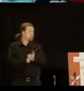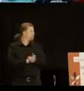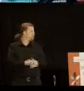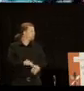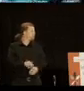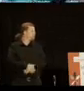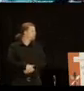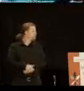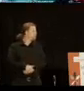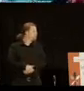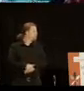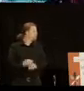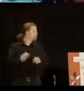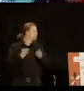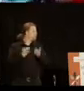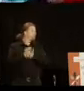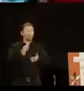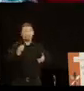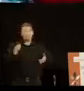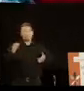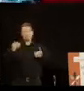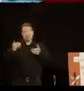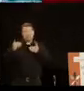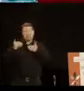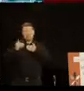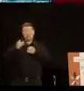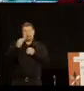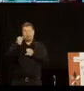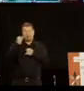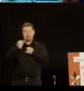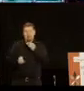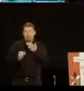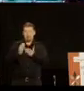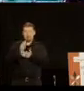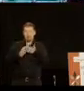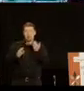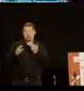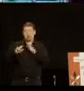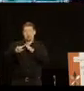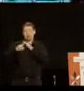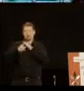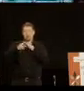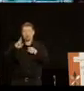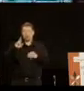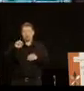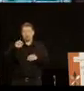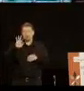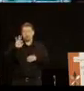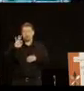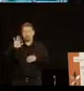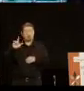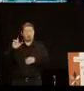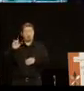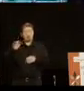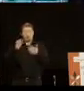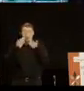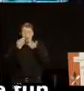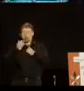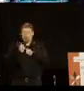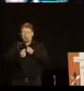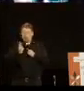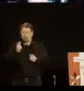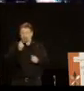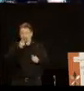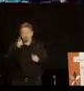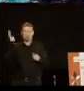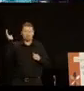All right, guys, we're about to get to the fun part. We're going to start the raffle. Again, thanks to all of our speakers,